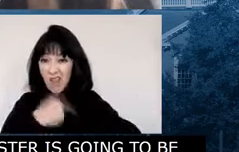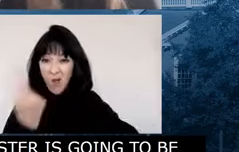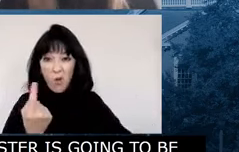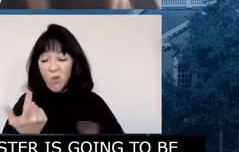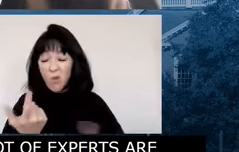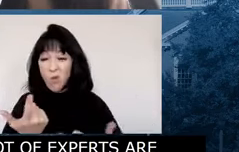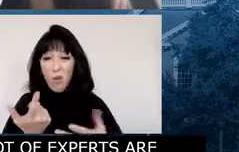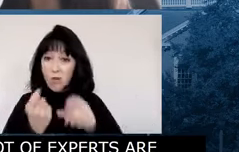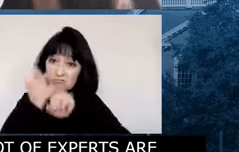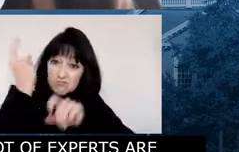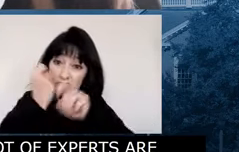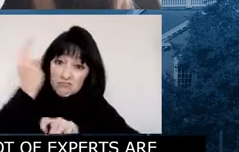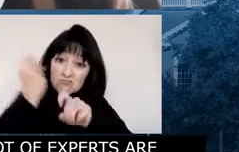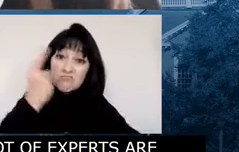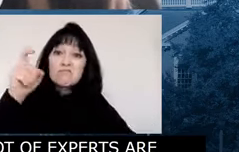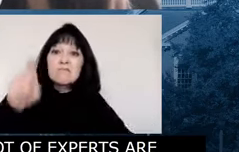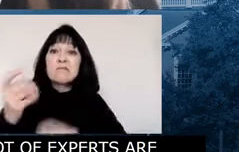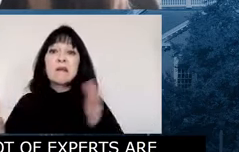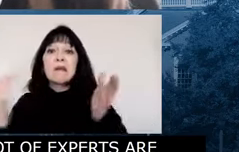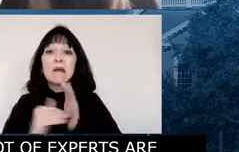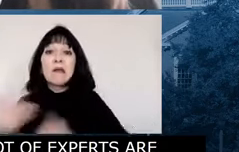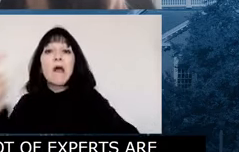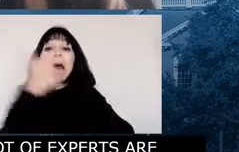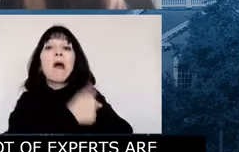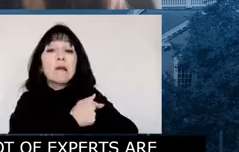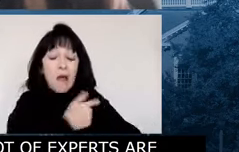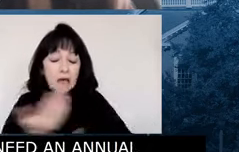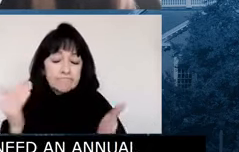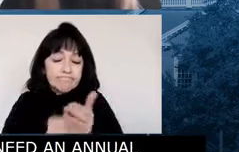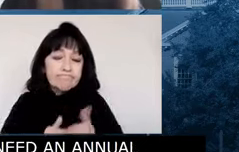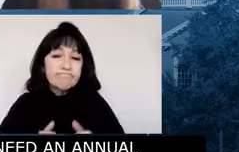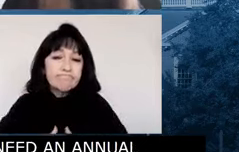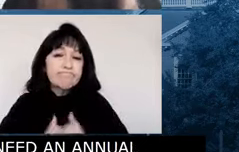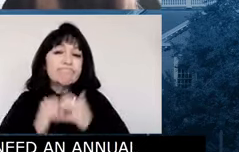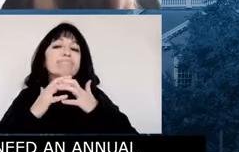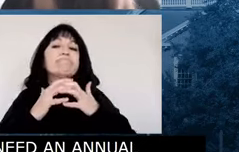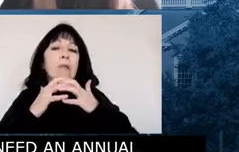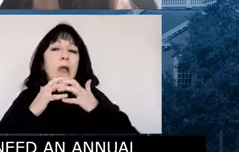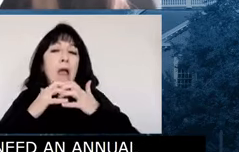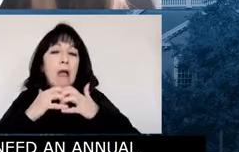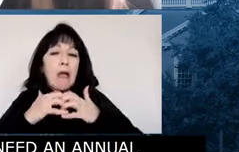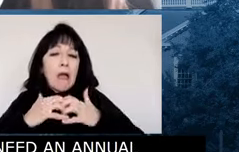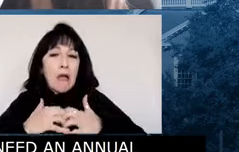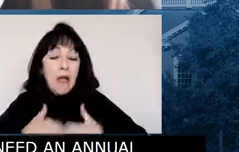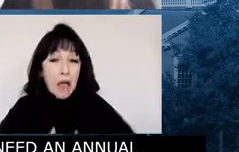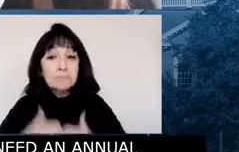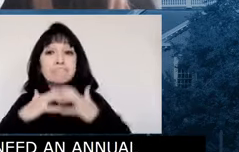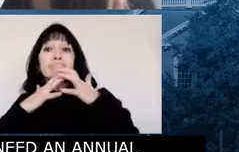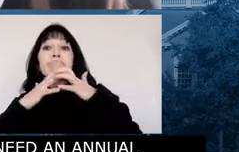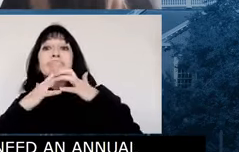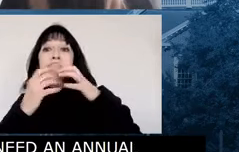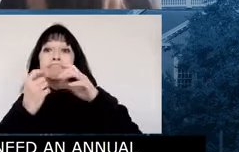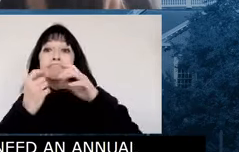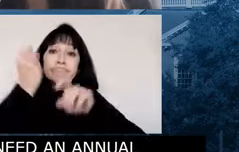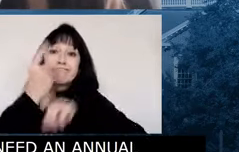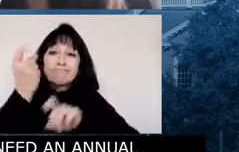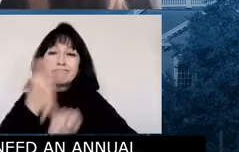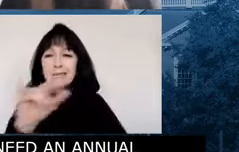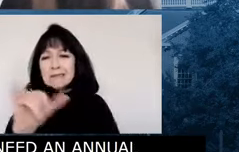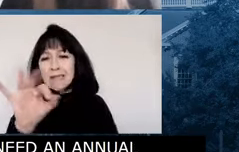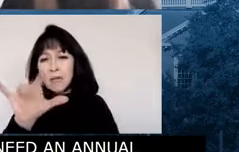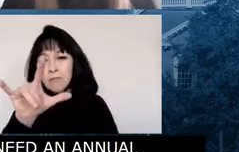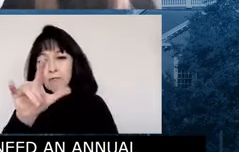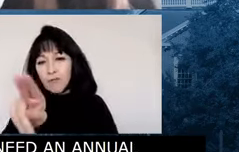be, along with the flu vaccine. And just like flu vaccine every year is modified based on